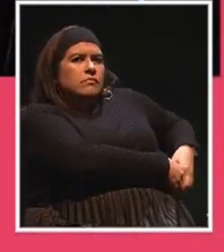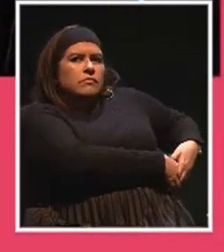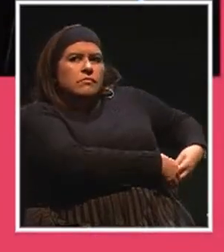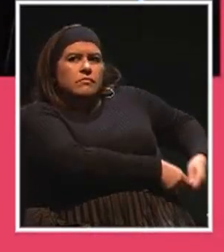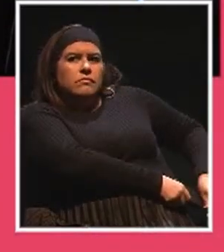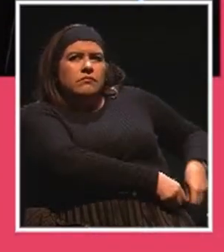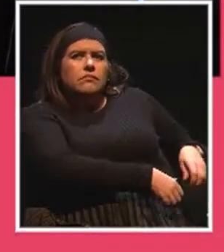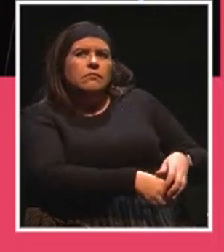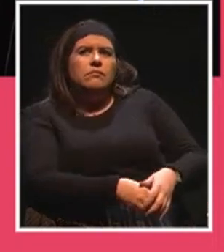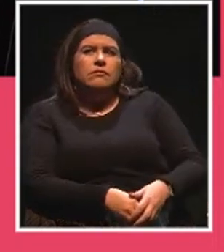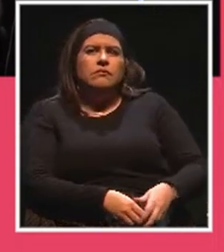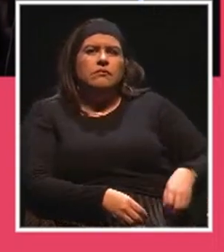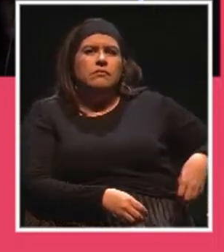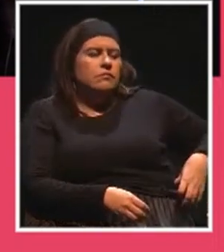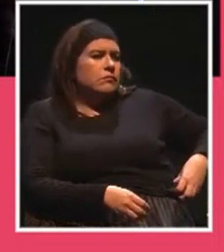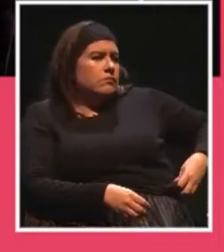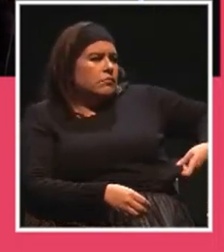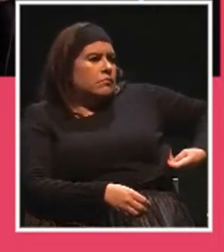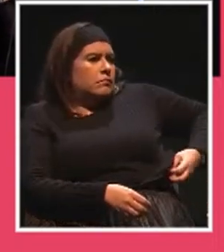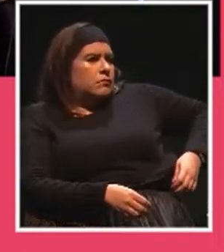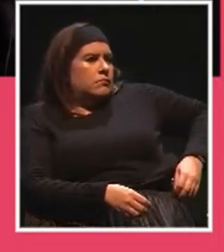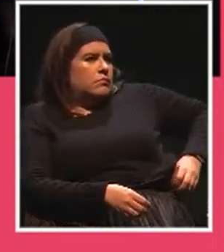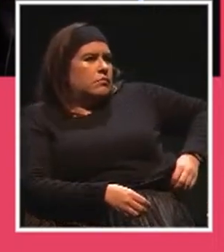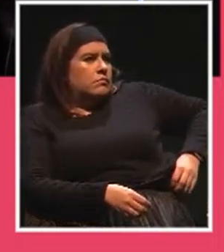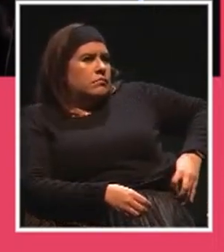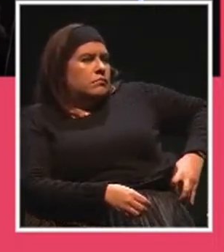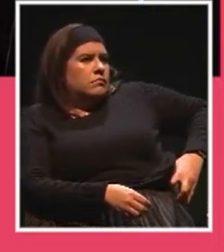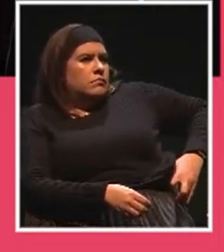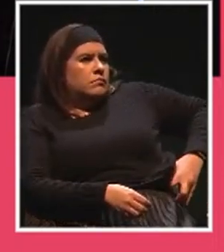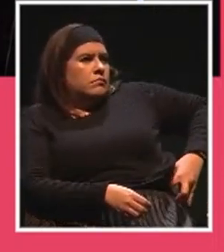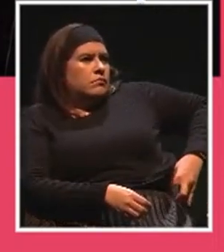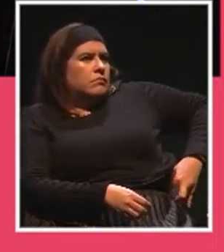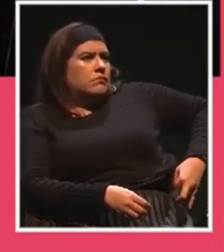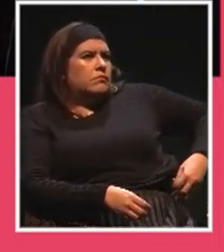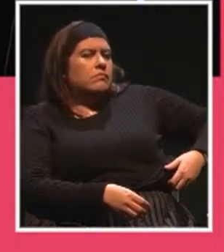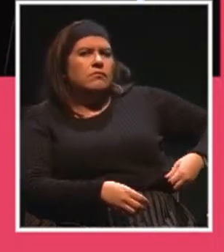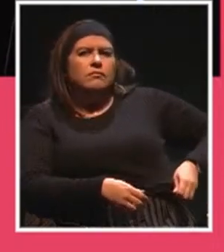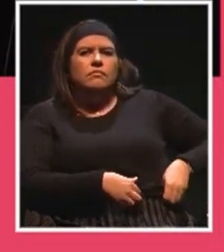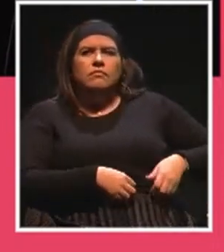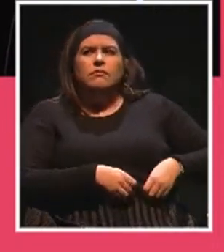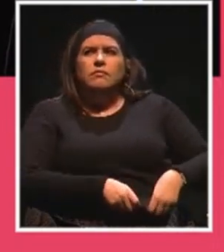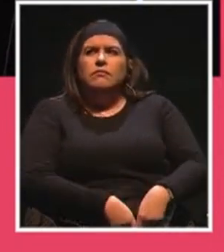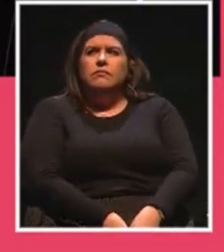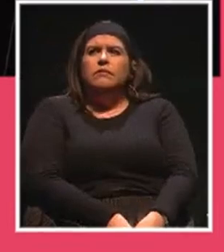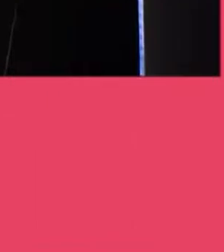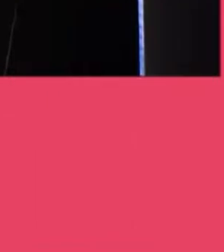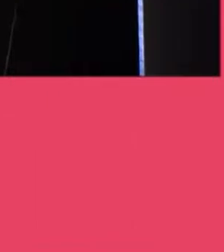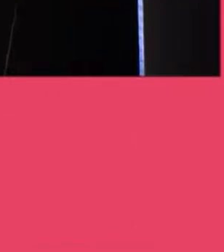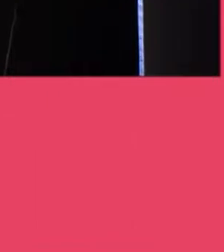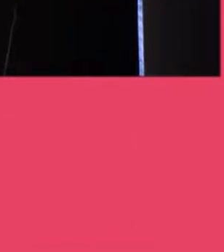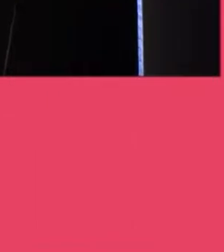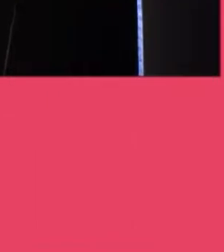Amazon bought IMDb, the Internet Movie Database, and Amazon said, oh, yeah, let's buy that so we can have,